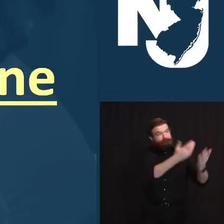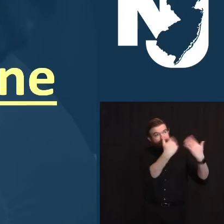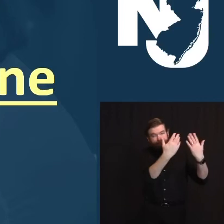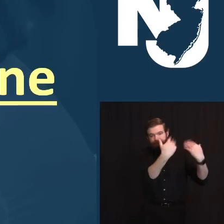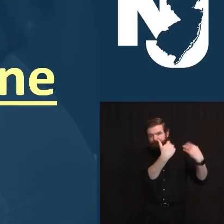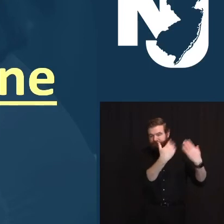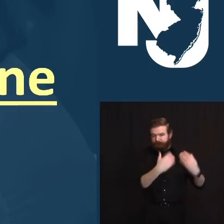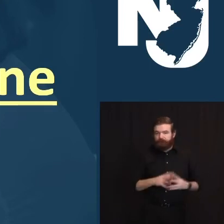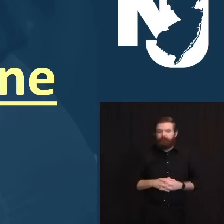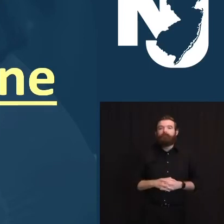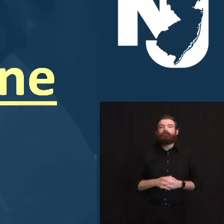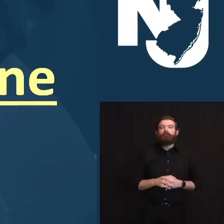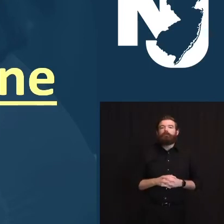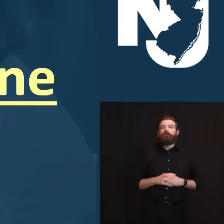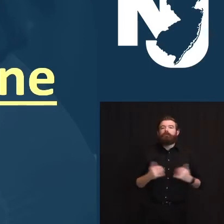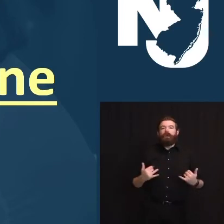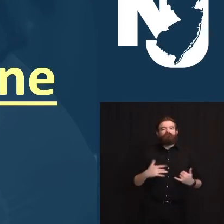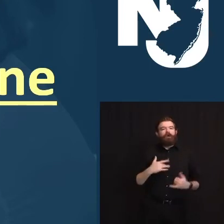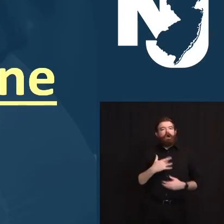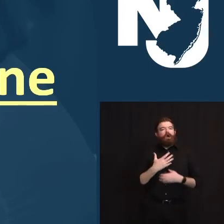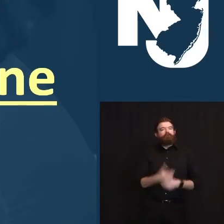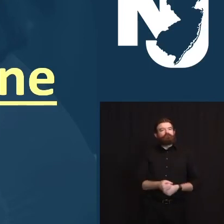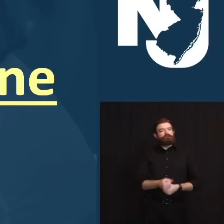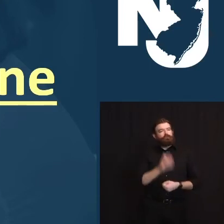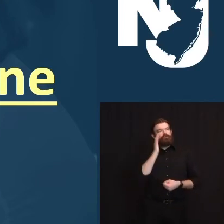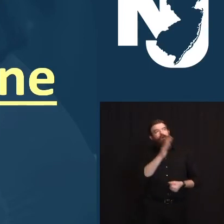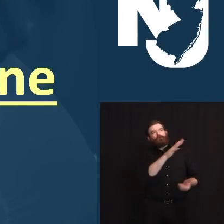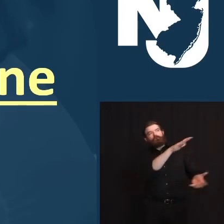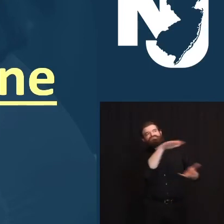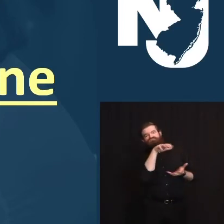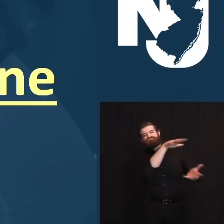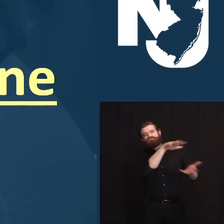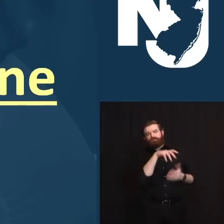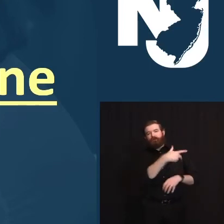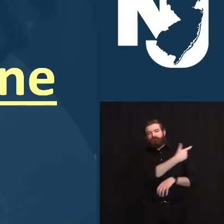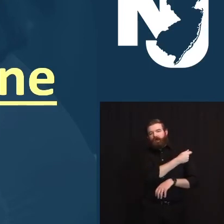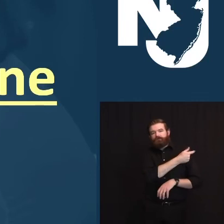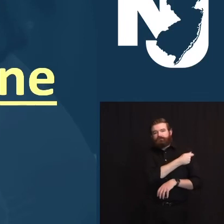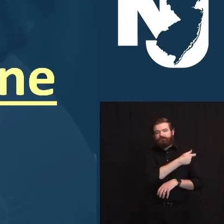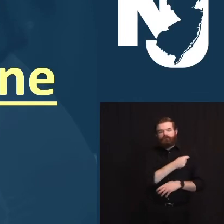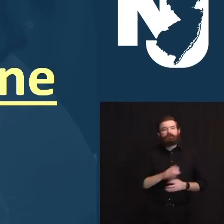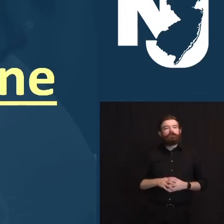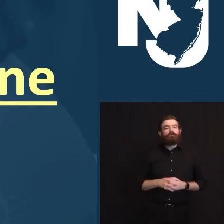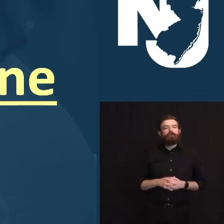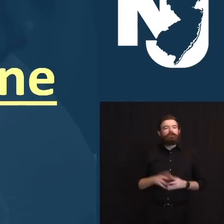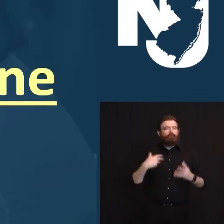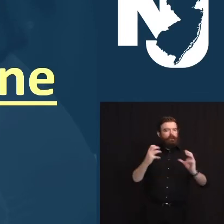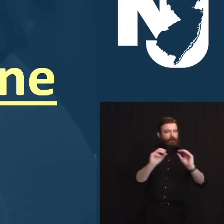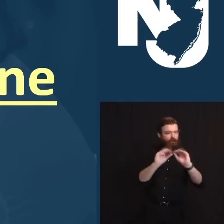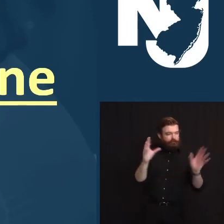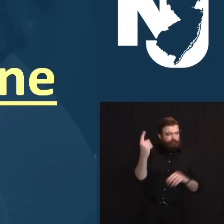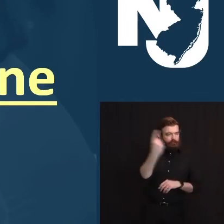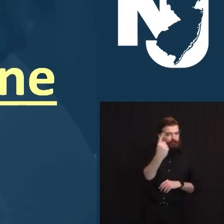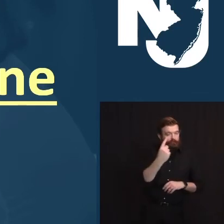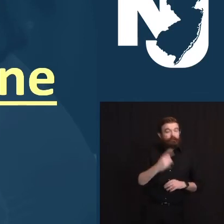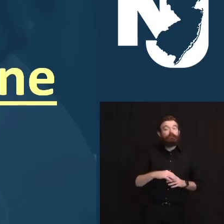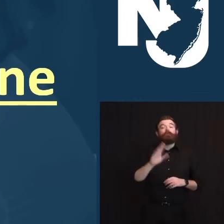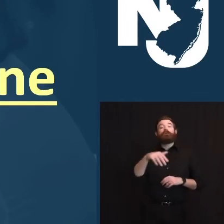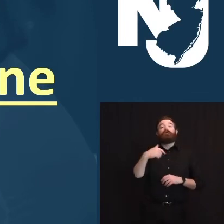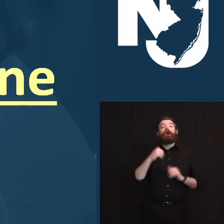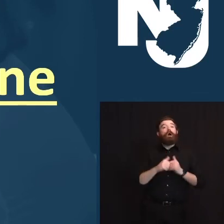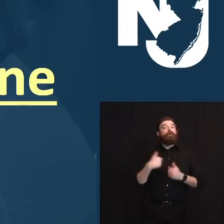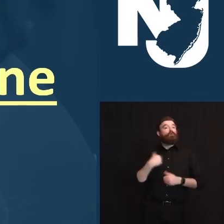that we'll get there. And on the issue of vaccines, I want to make one thing clear about our vaccine administration. There are two